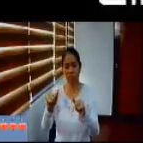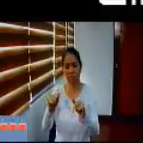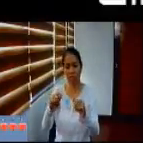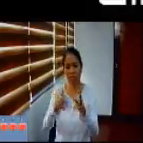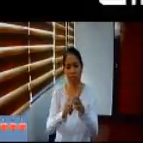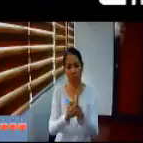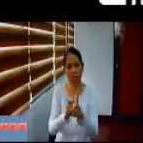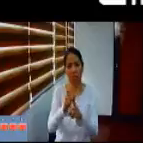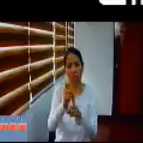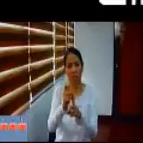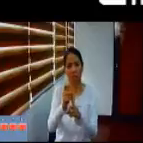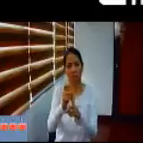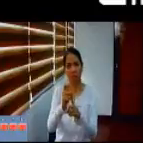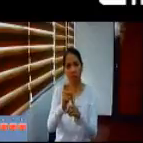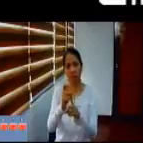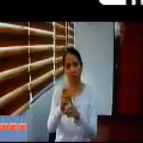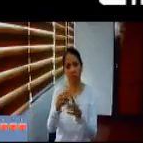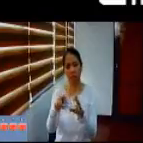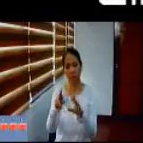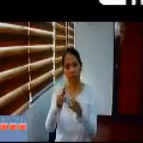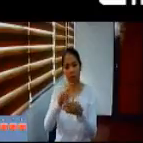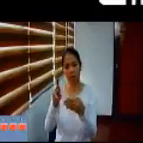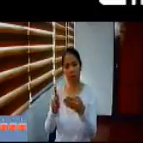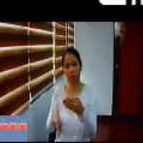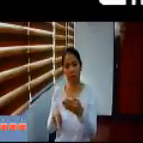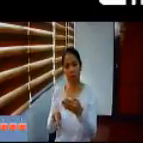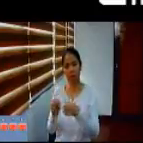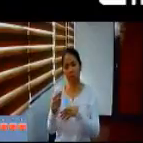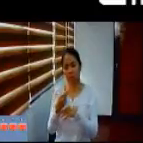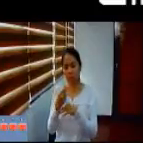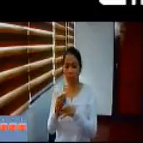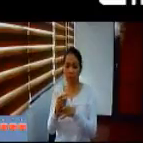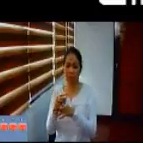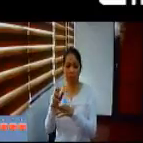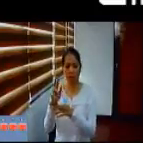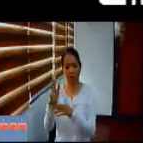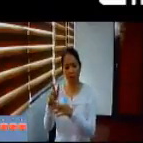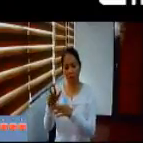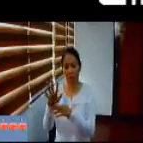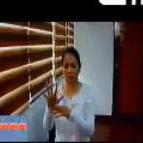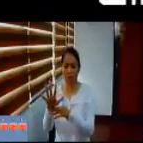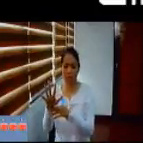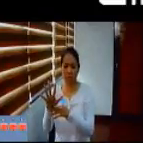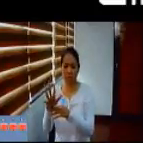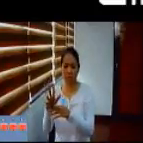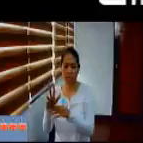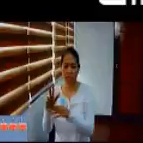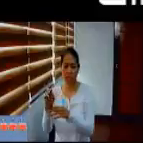they've resorted to things like, well, it's 35 degrees, but it's feeling 41.